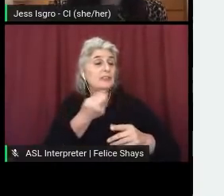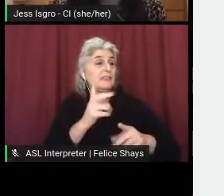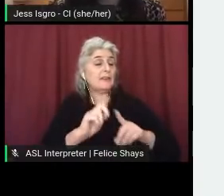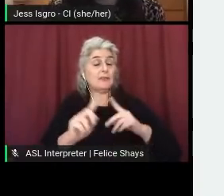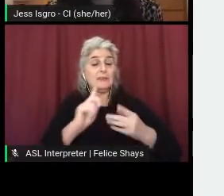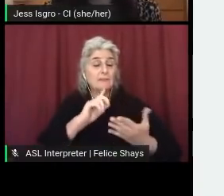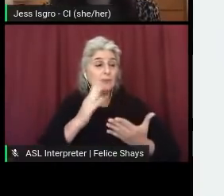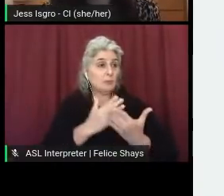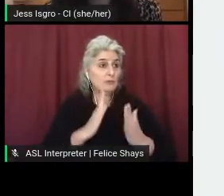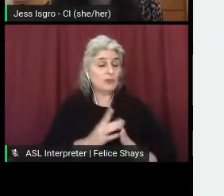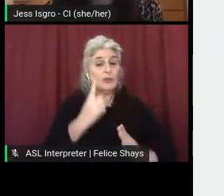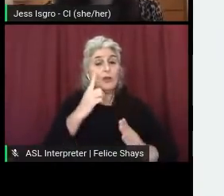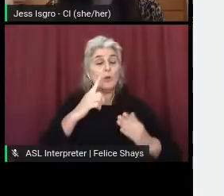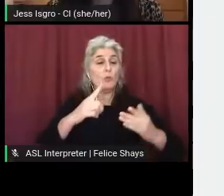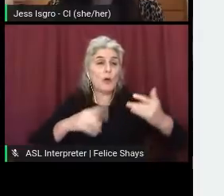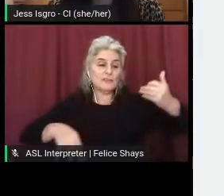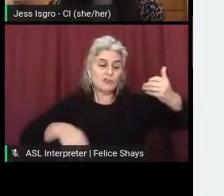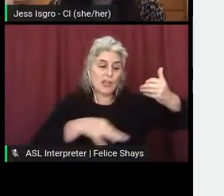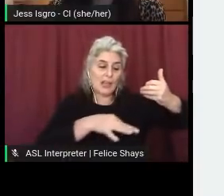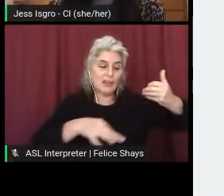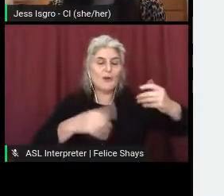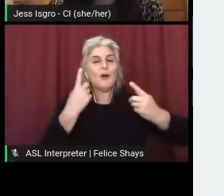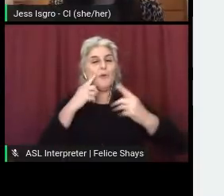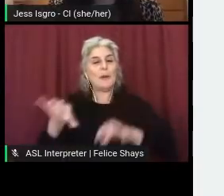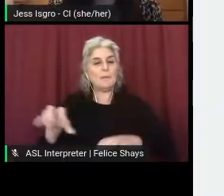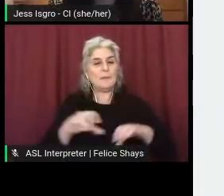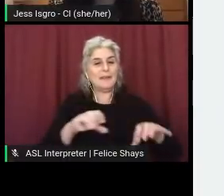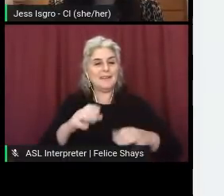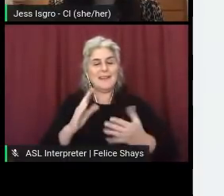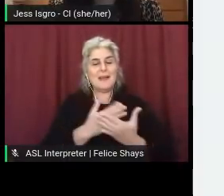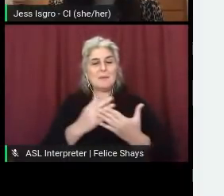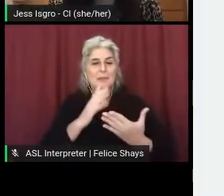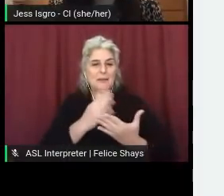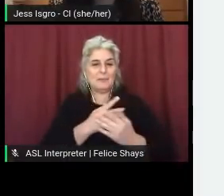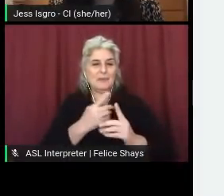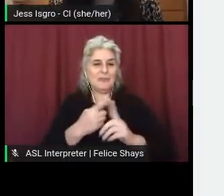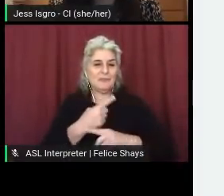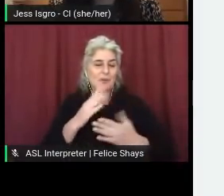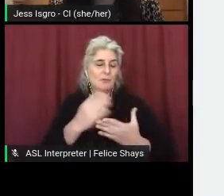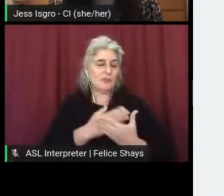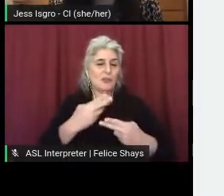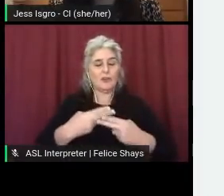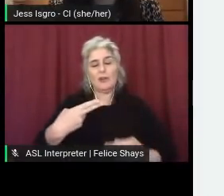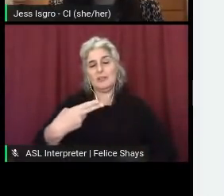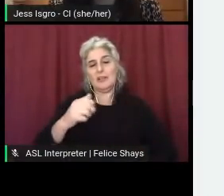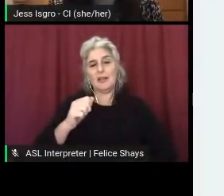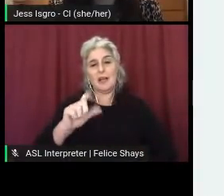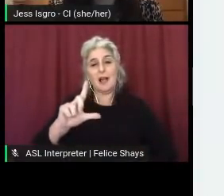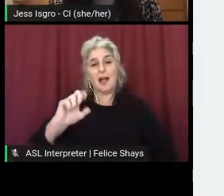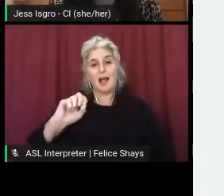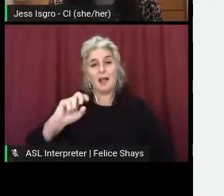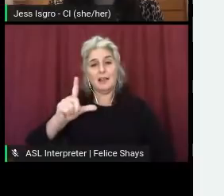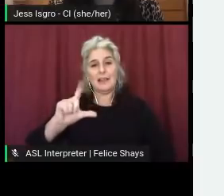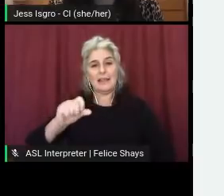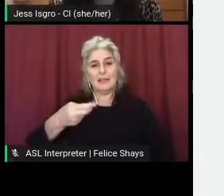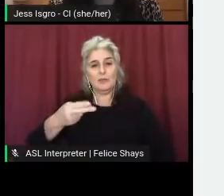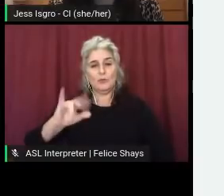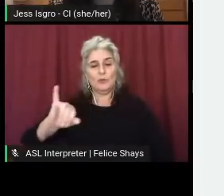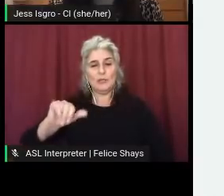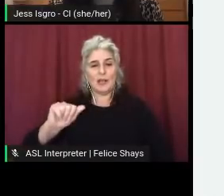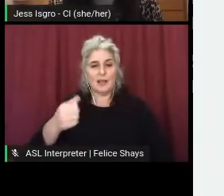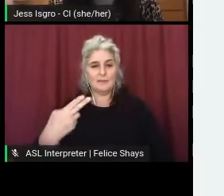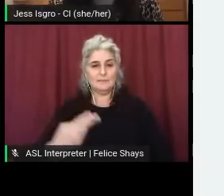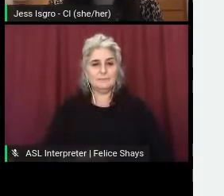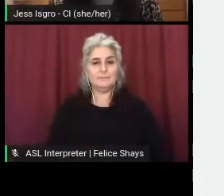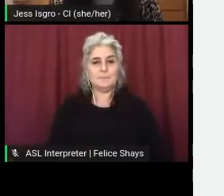on piano and one on cello, playing an arrangement of Hallelujah. Let's watch a few seconds and then chat.